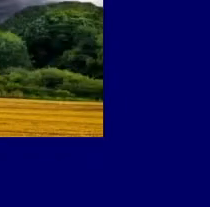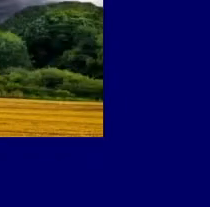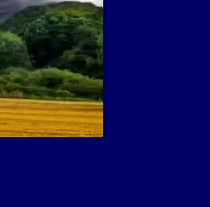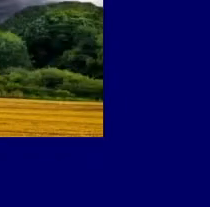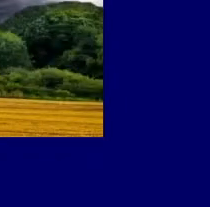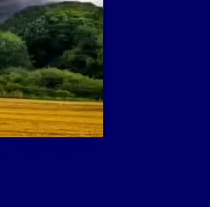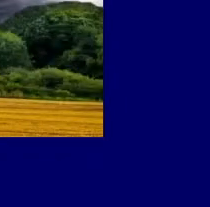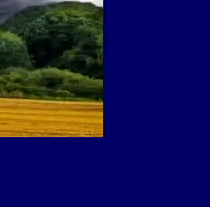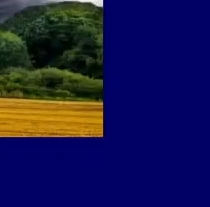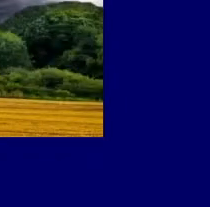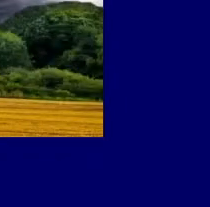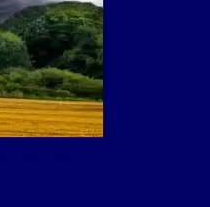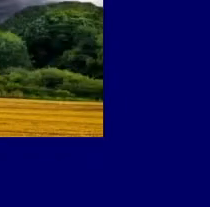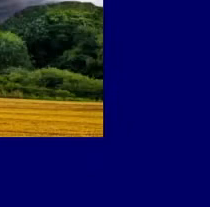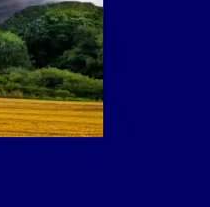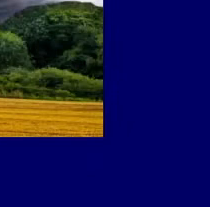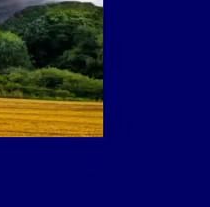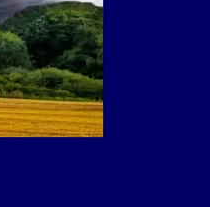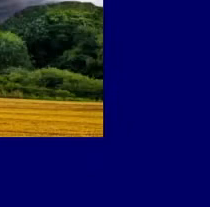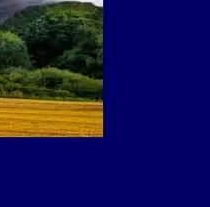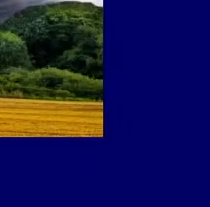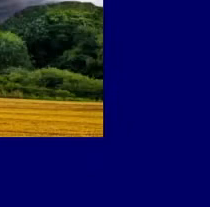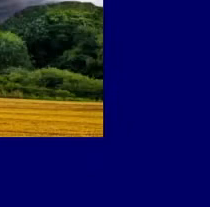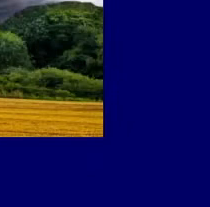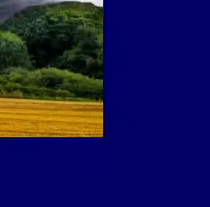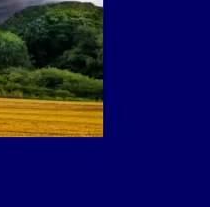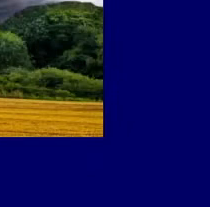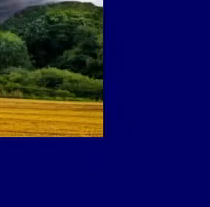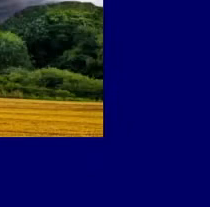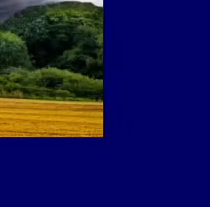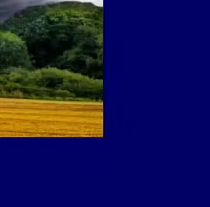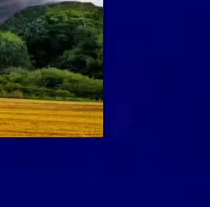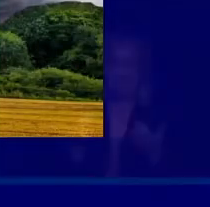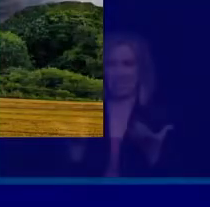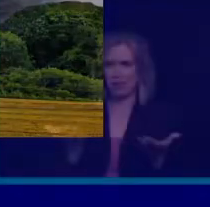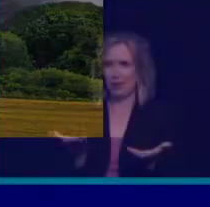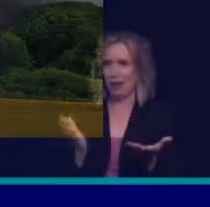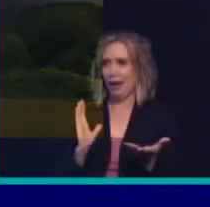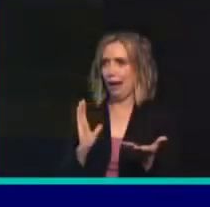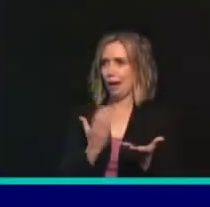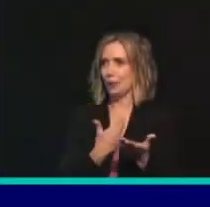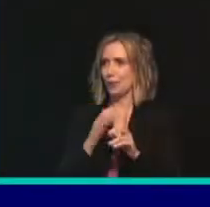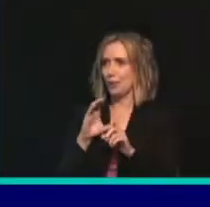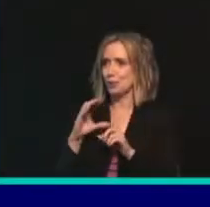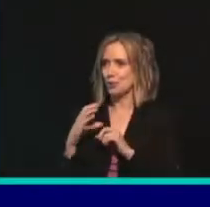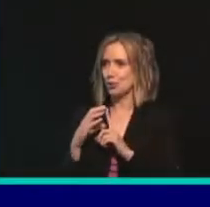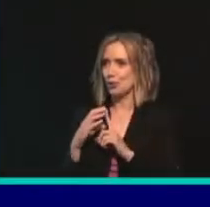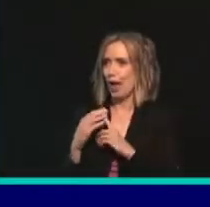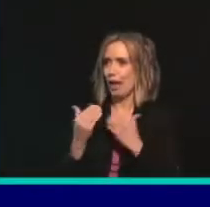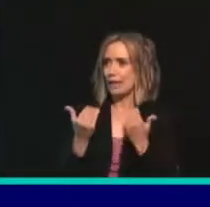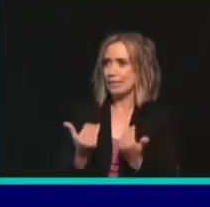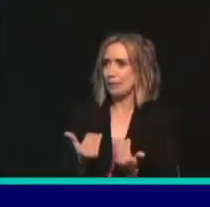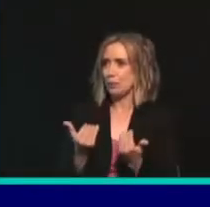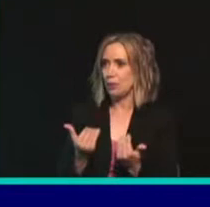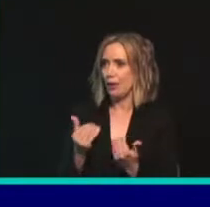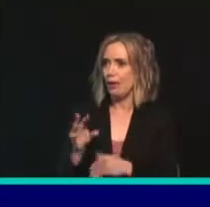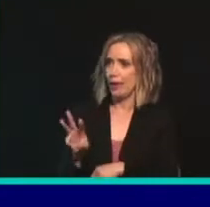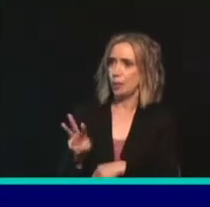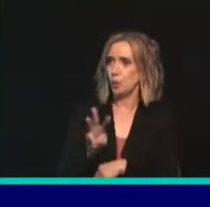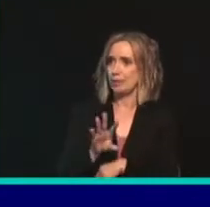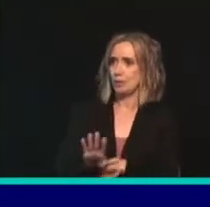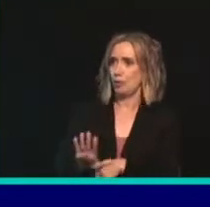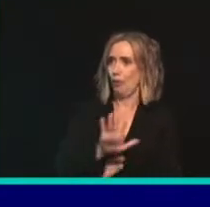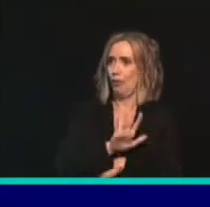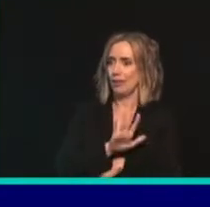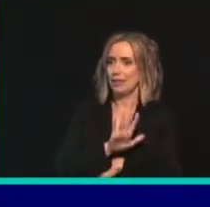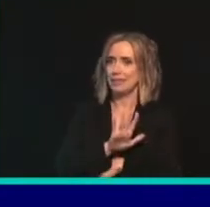One of the challenges we face in contemporary Western society that is a major storm affecting